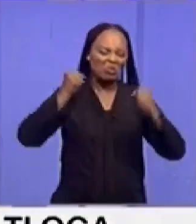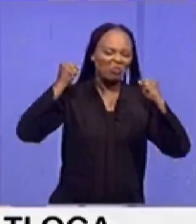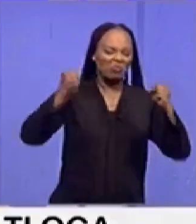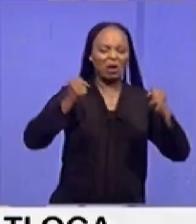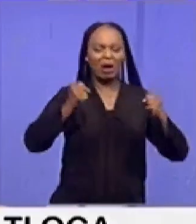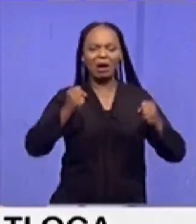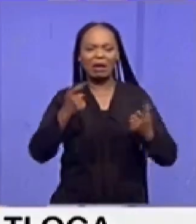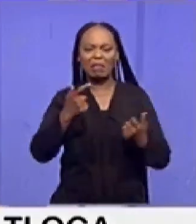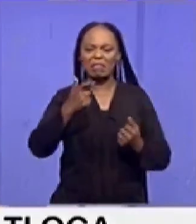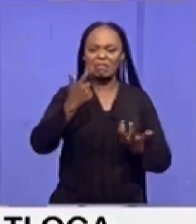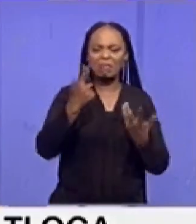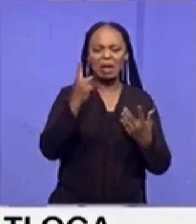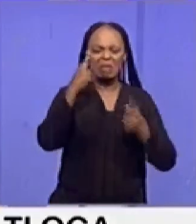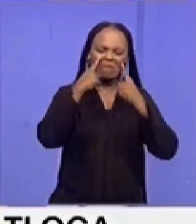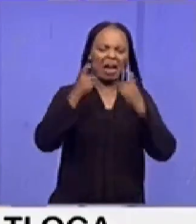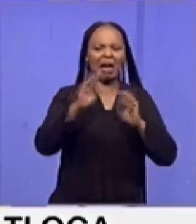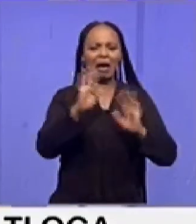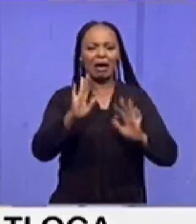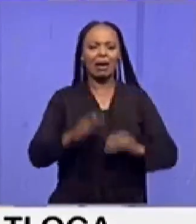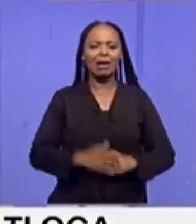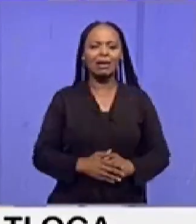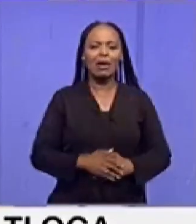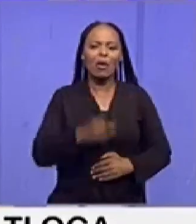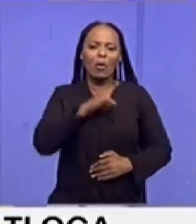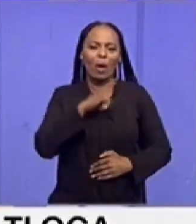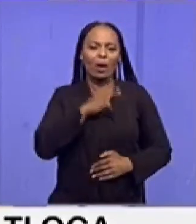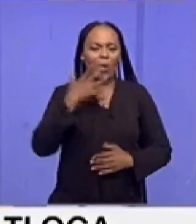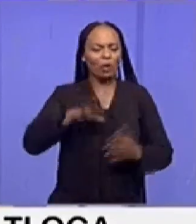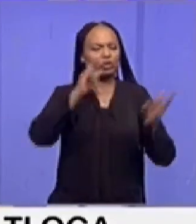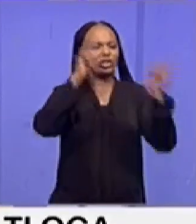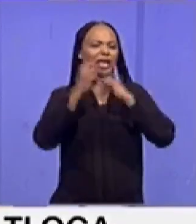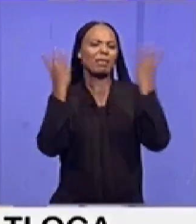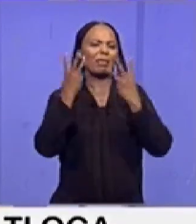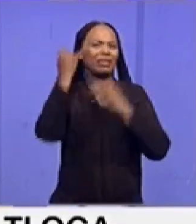teng ke eng se le se dirang go leka go sekamolola batho mo gopolong o